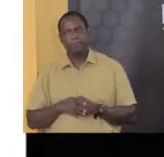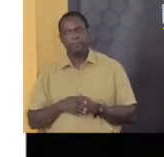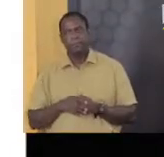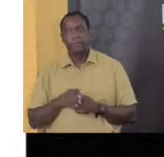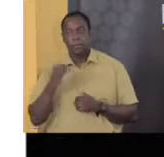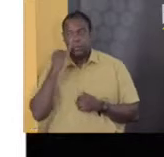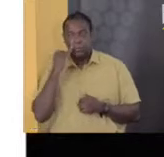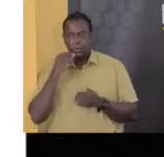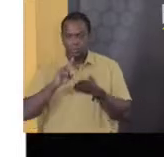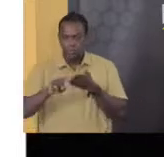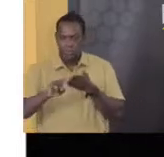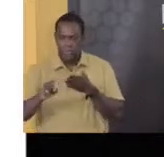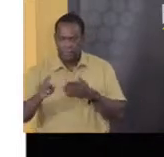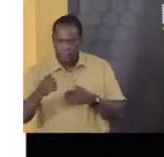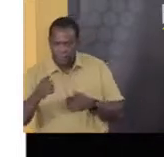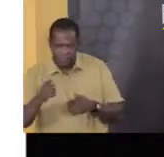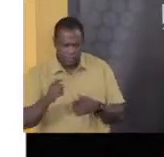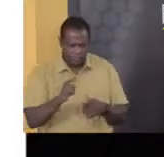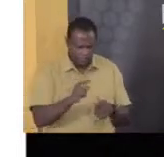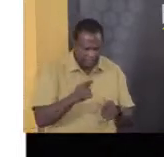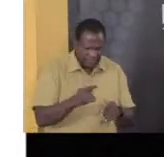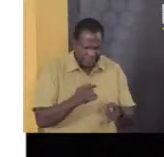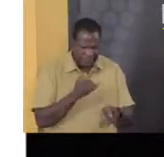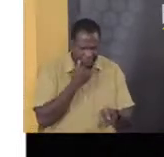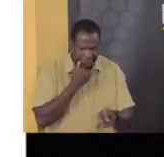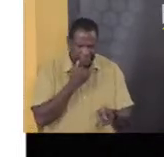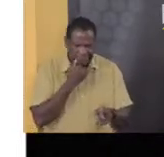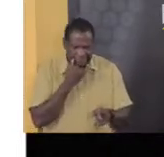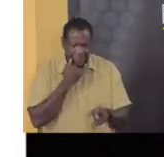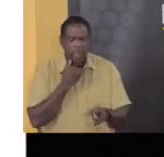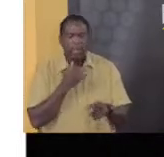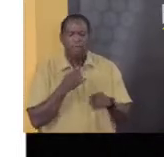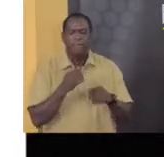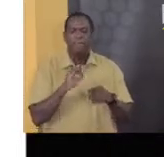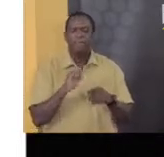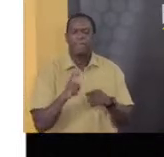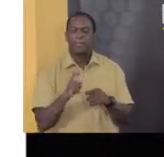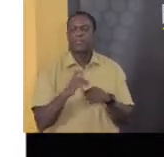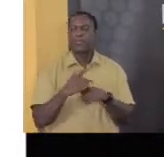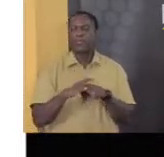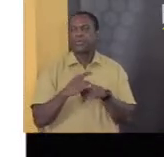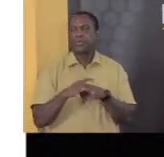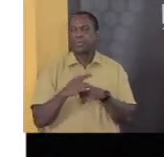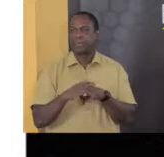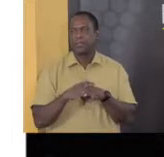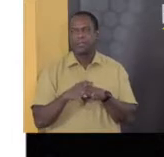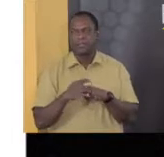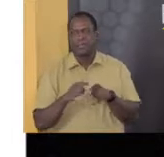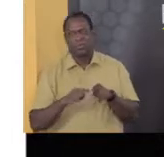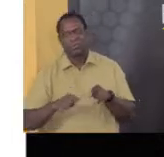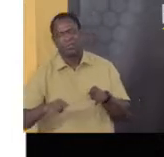the first check and there's anything errors there, it can be corrected